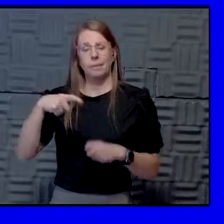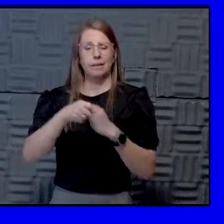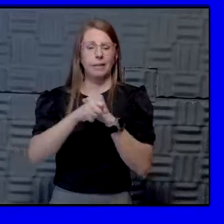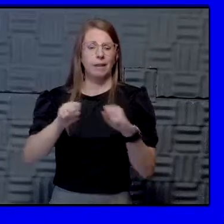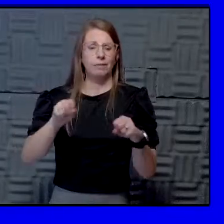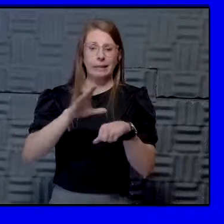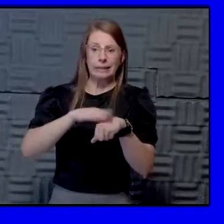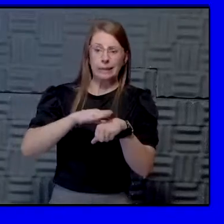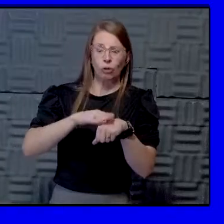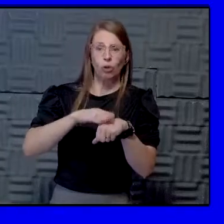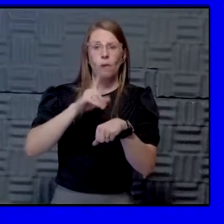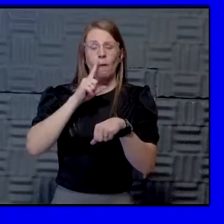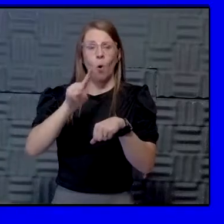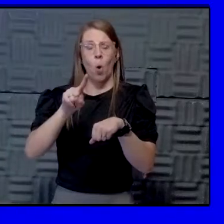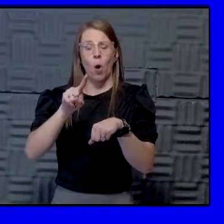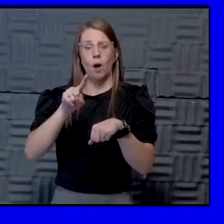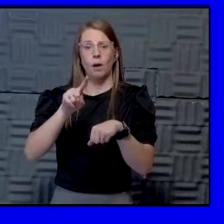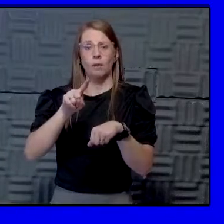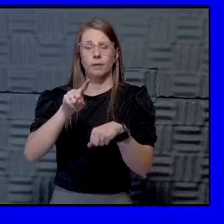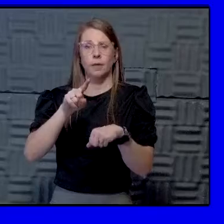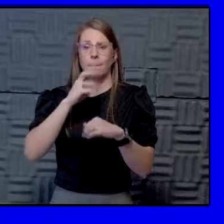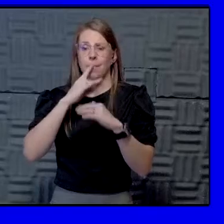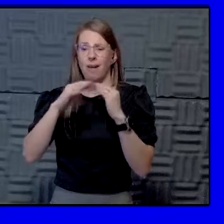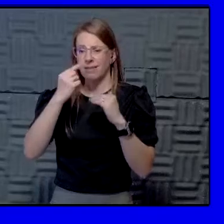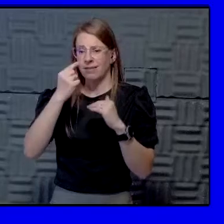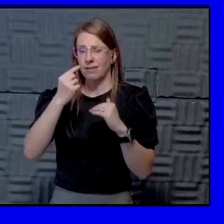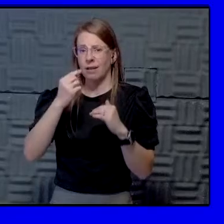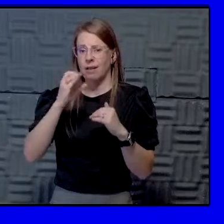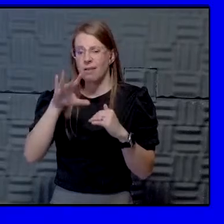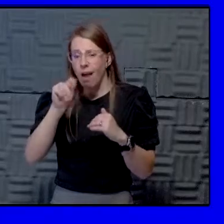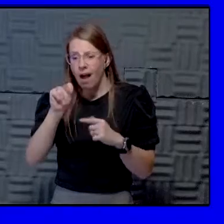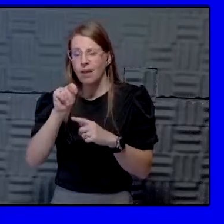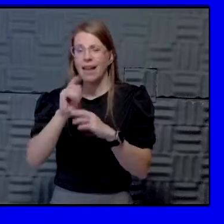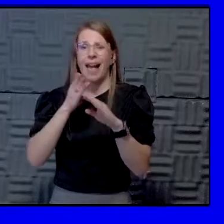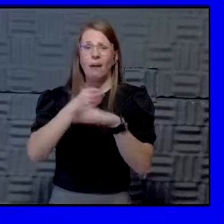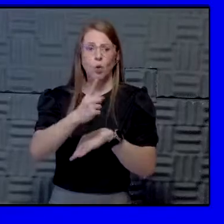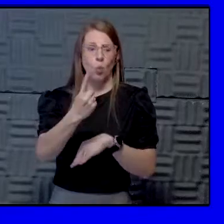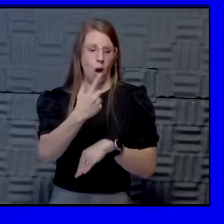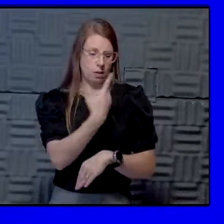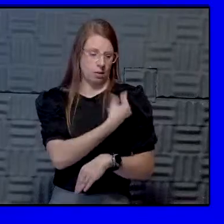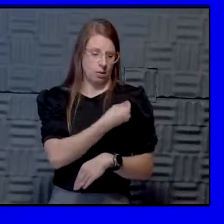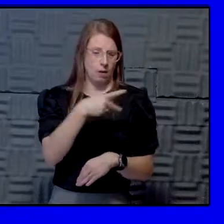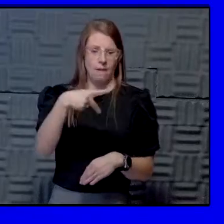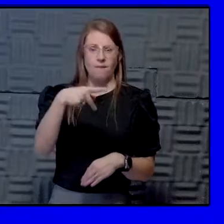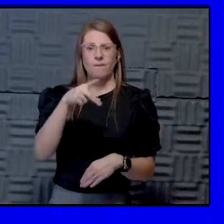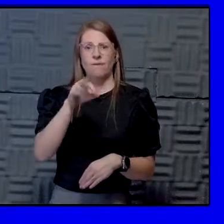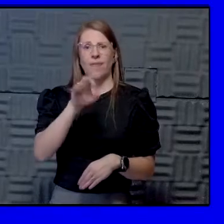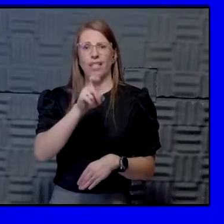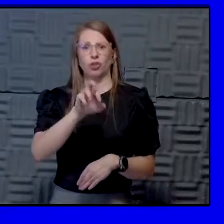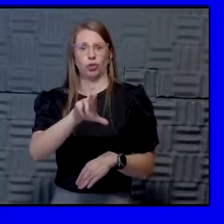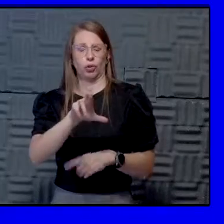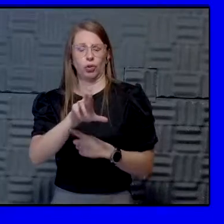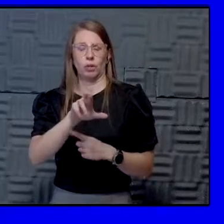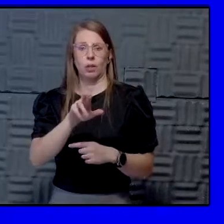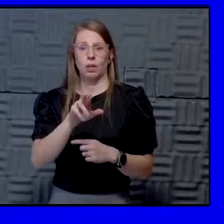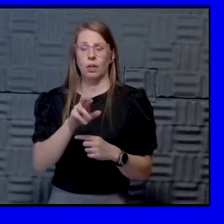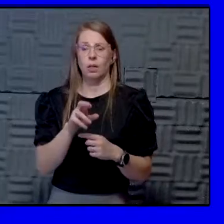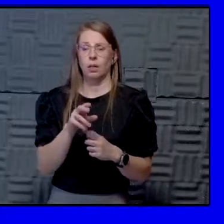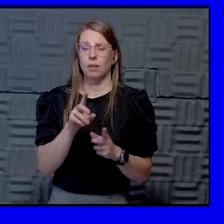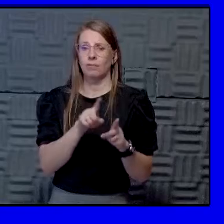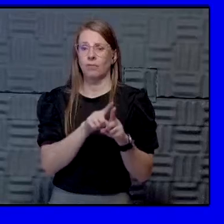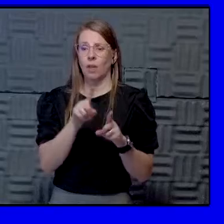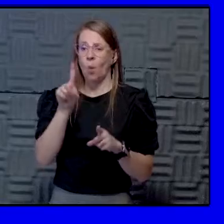safety signals for extensive pulmonary emboli after one dose of Pfizer vaccine as well. And that is going along with over 1